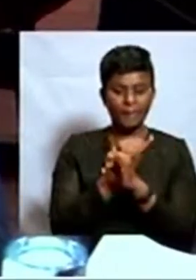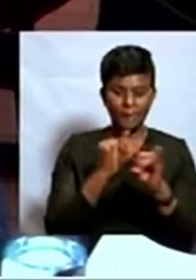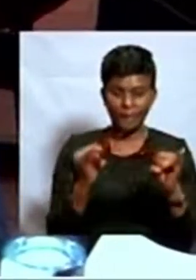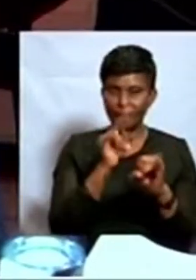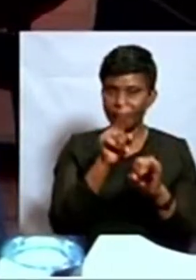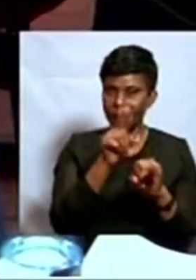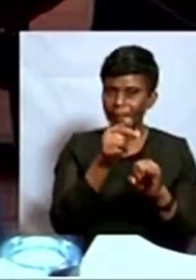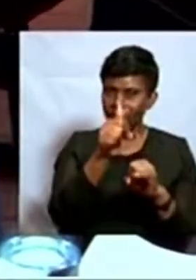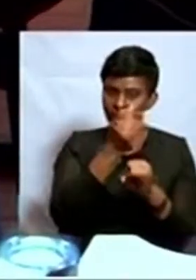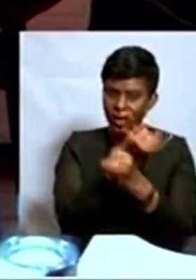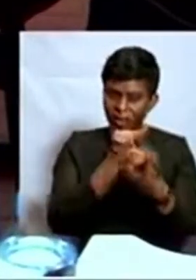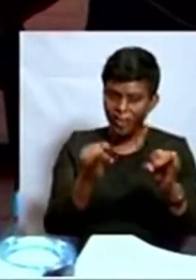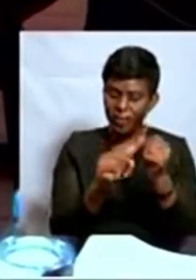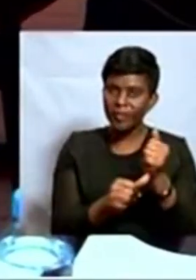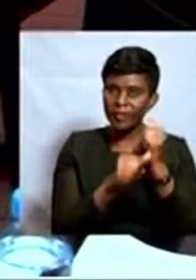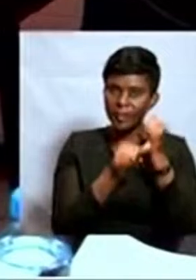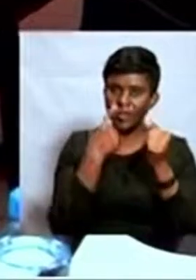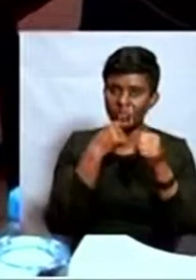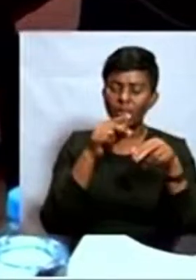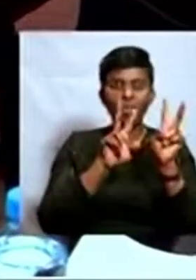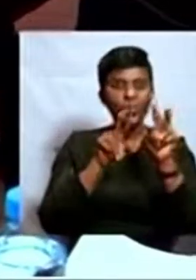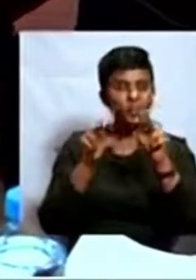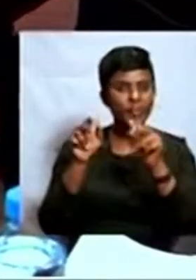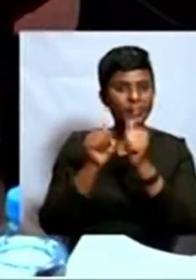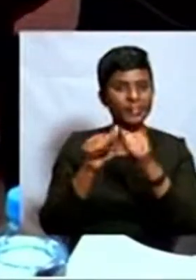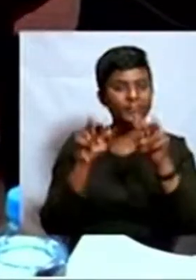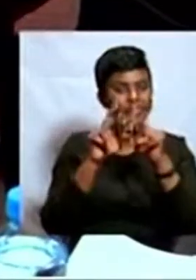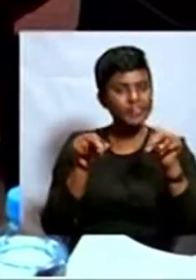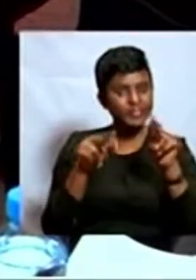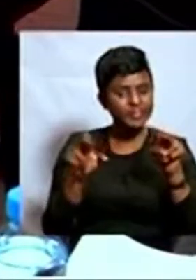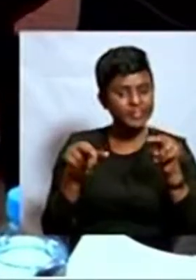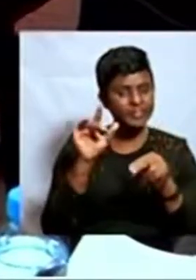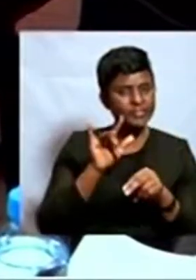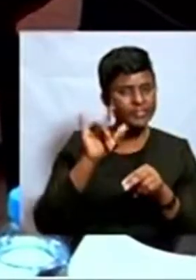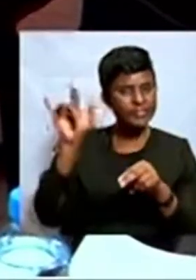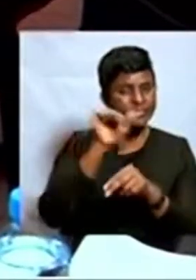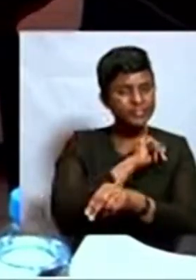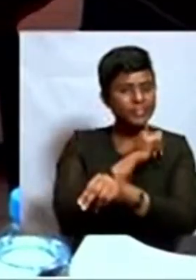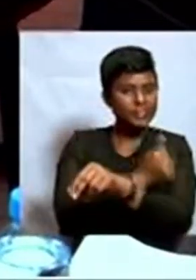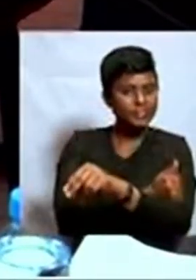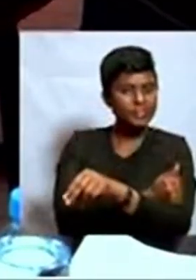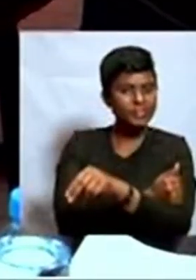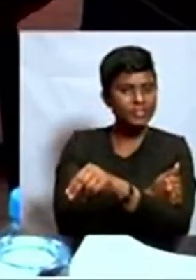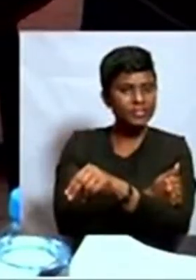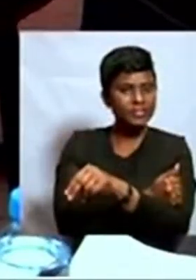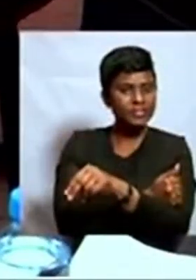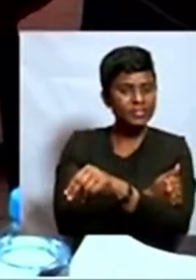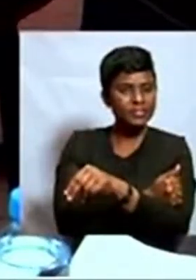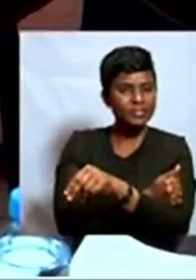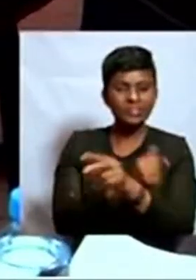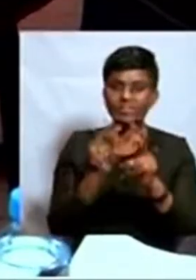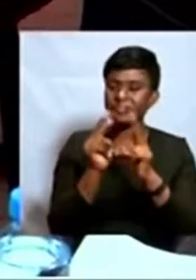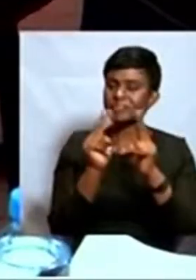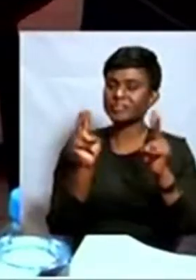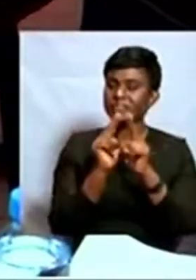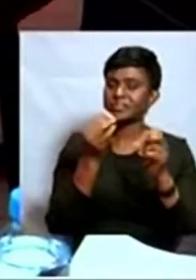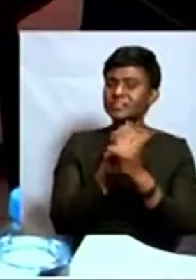agency would do monitoring and research. Is the Civil Aviation Authority very, very